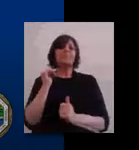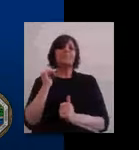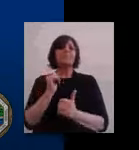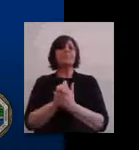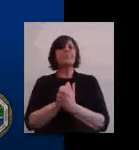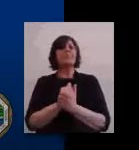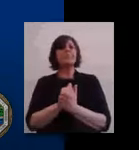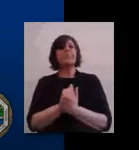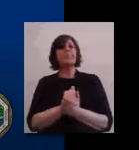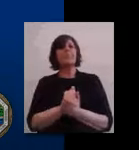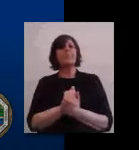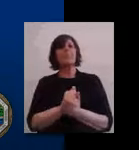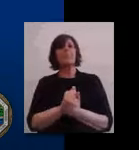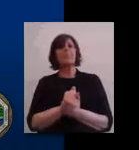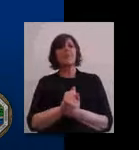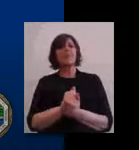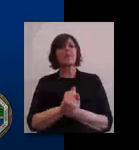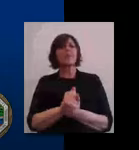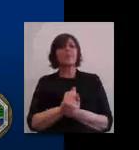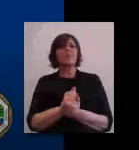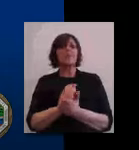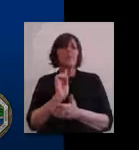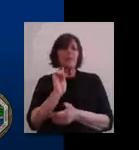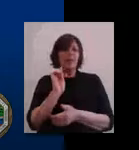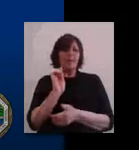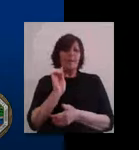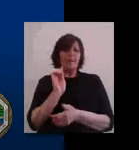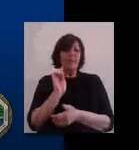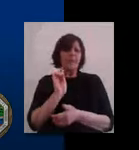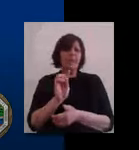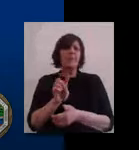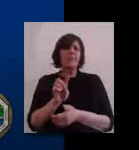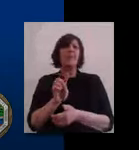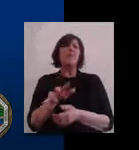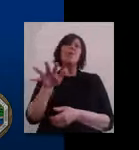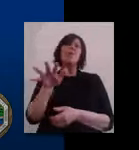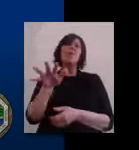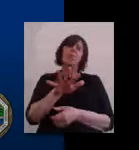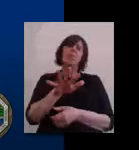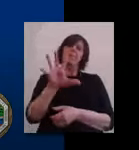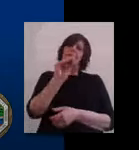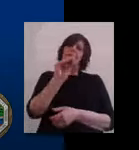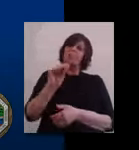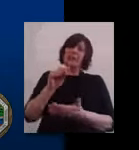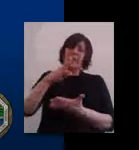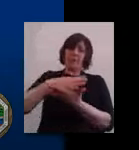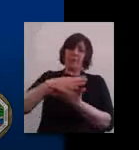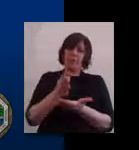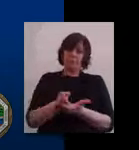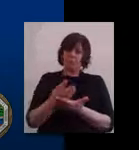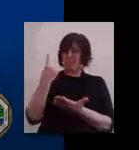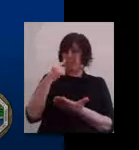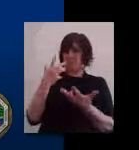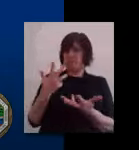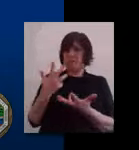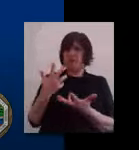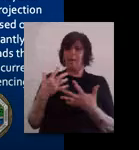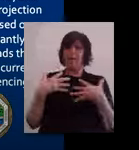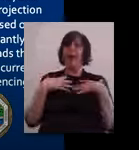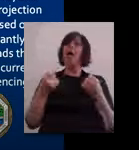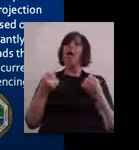all of upstate New York. But roughly 50% of that budget goes to health and human service